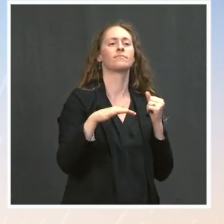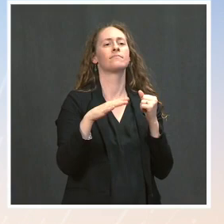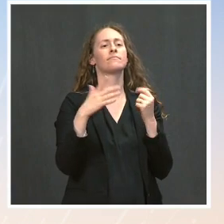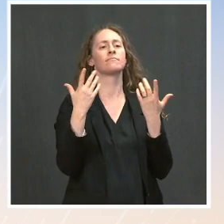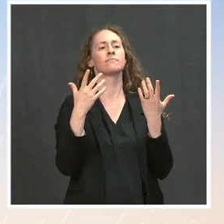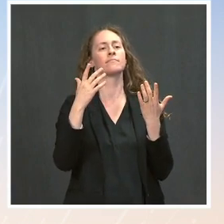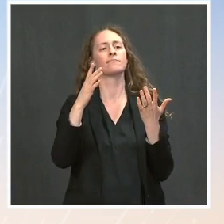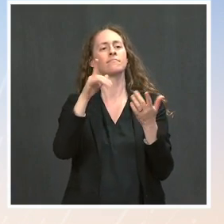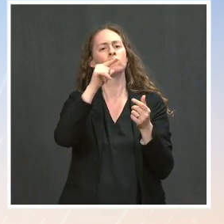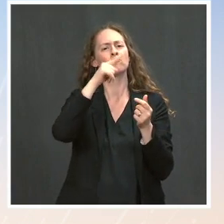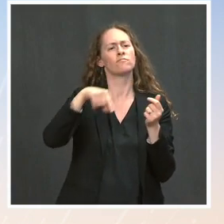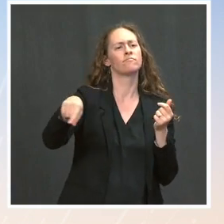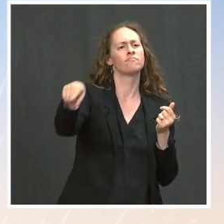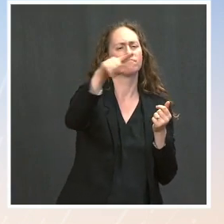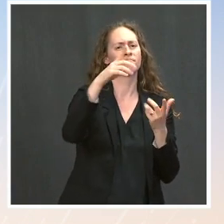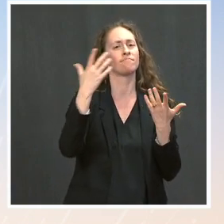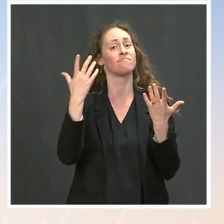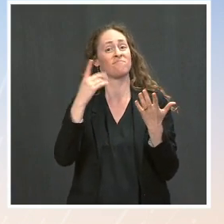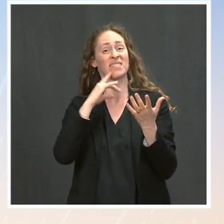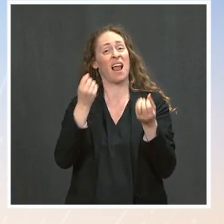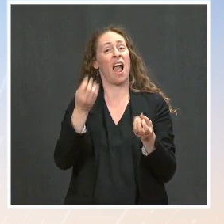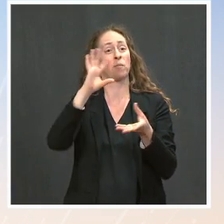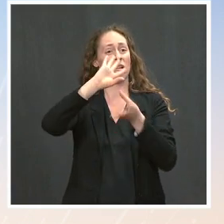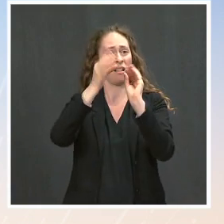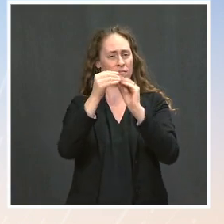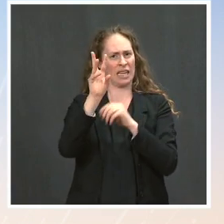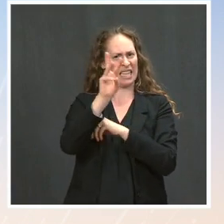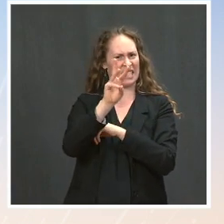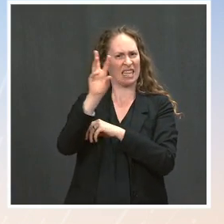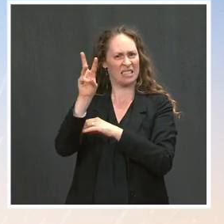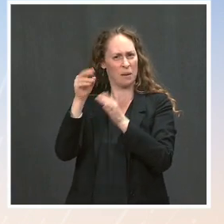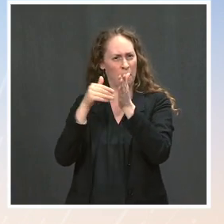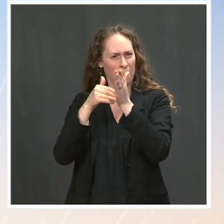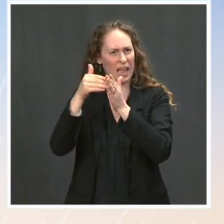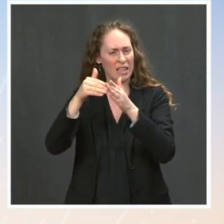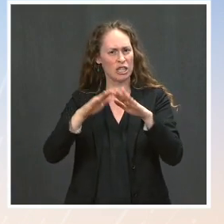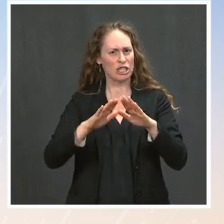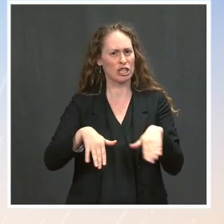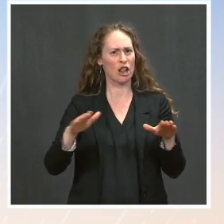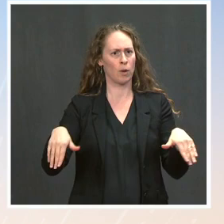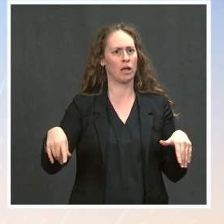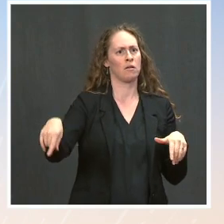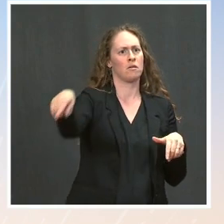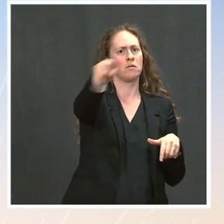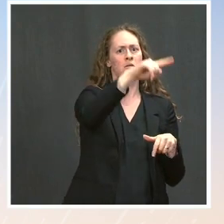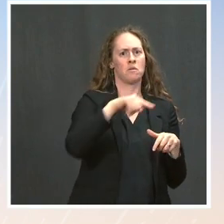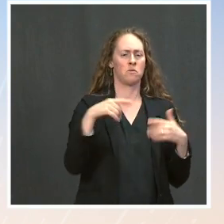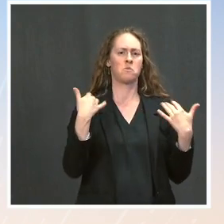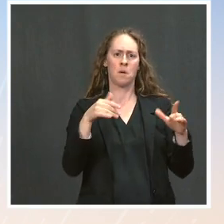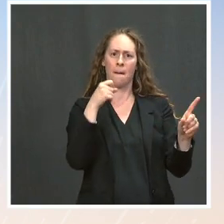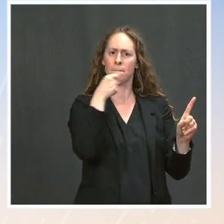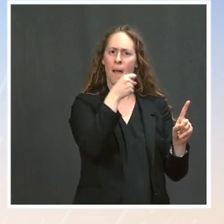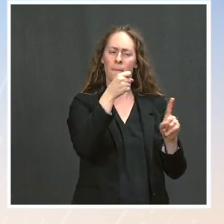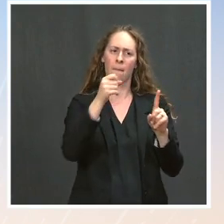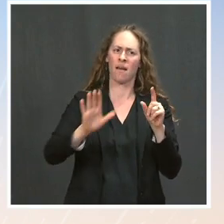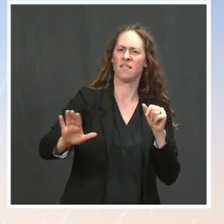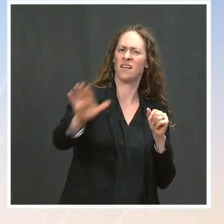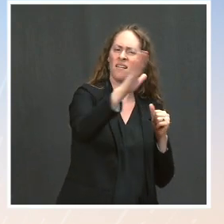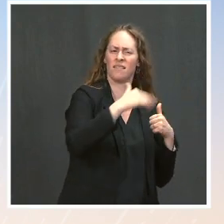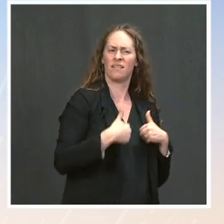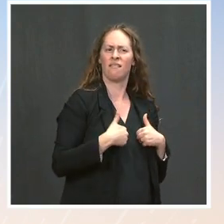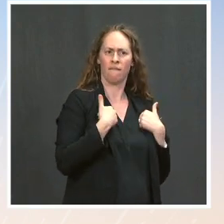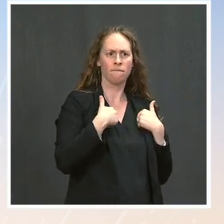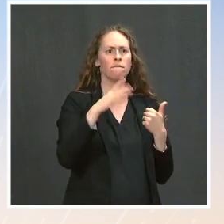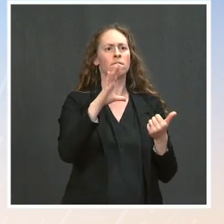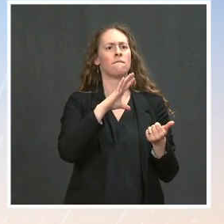fully refundable expanded child tax credit this year. And that will be delivered monthly